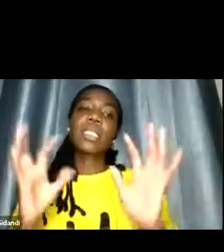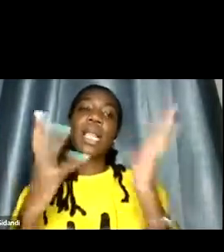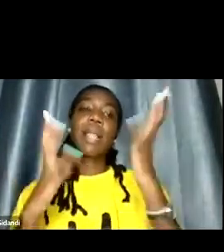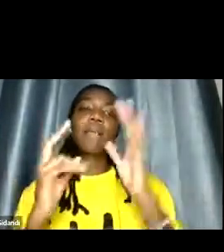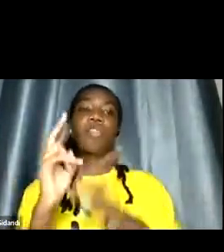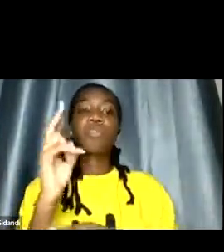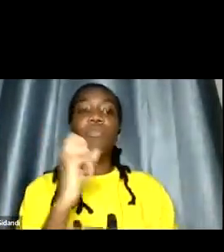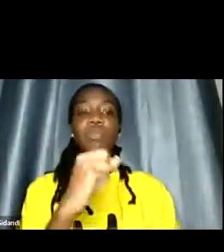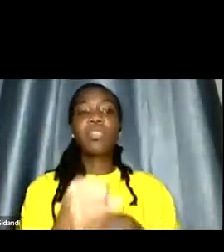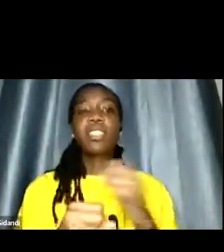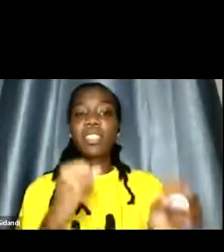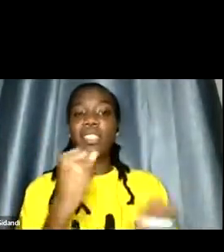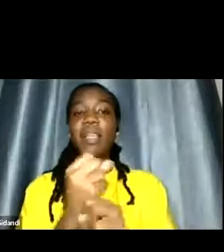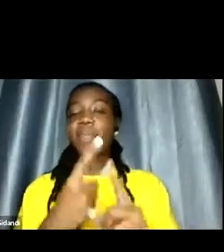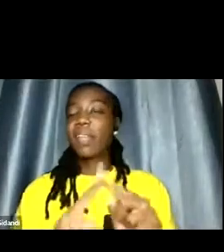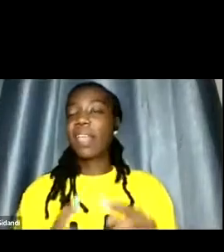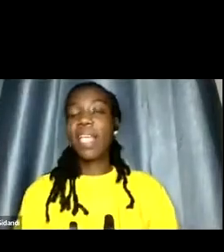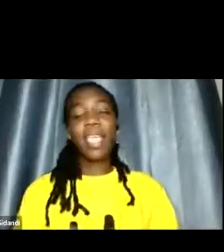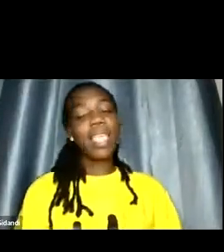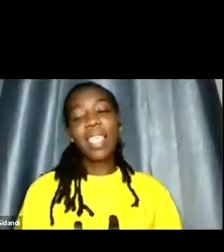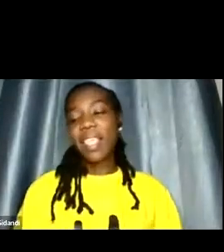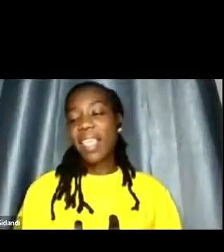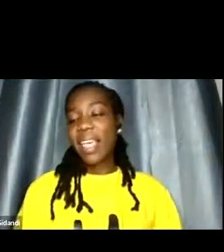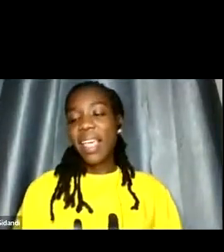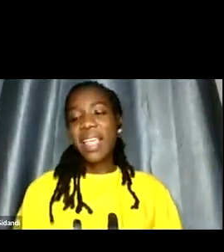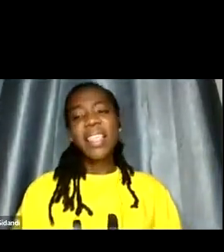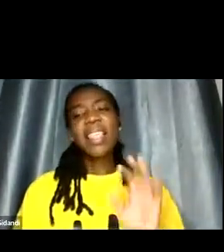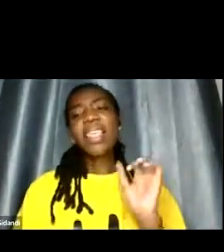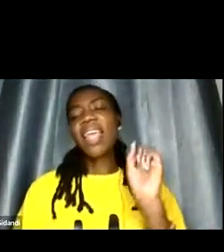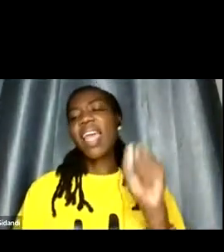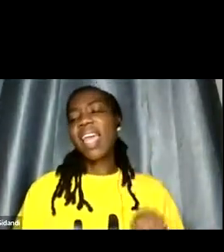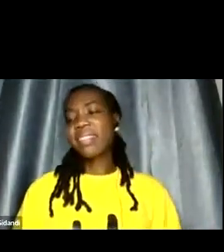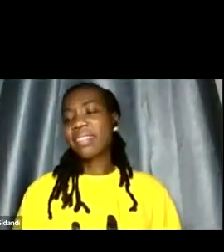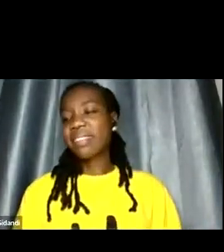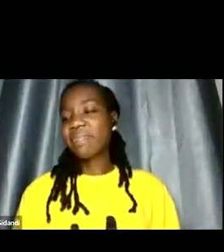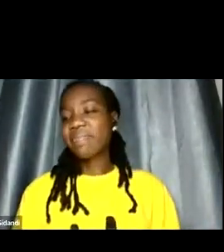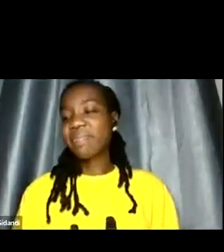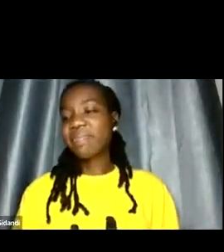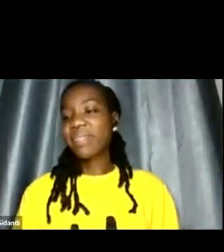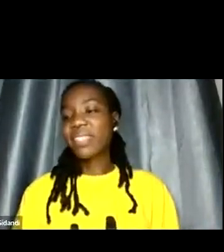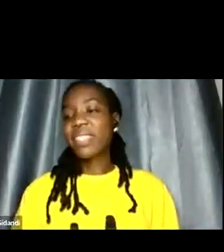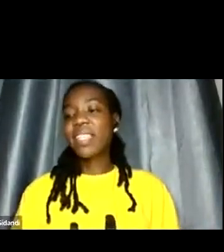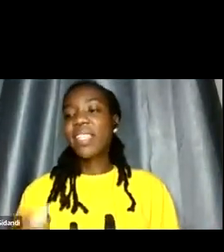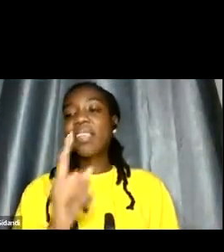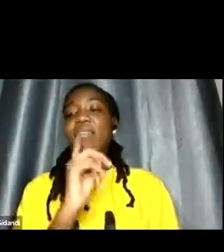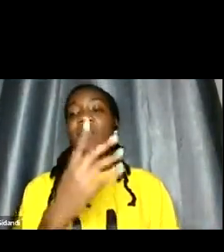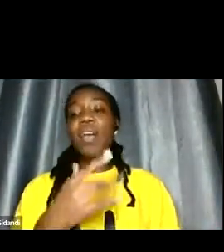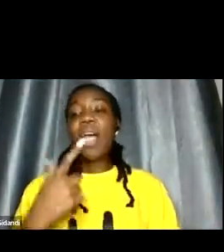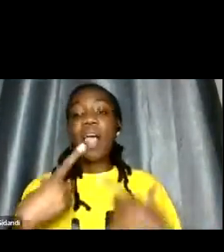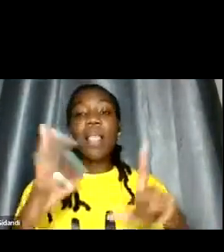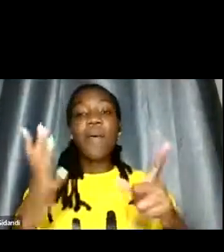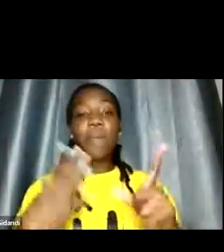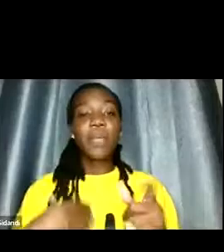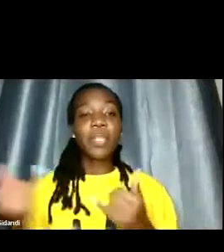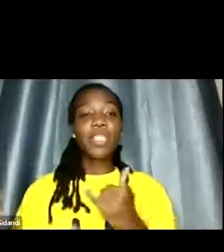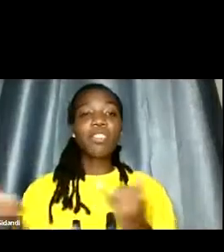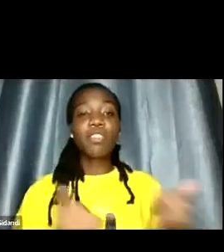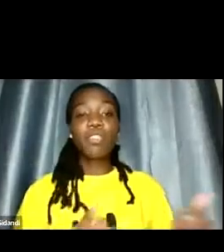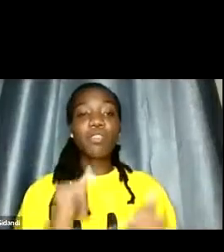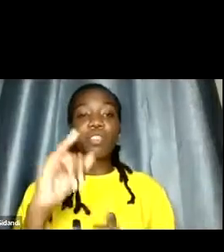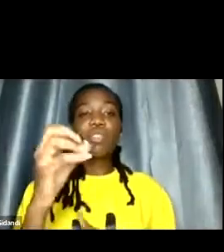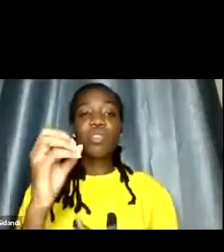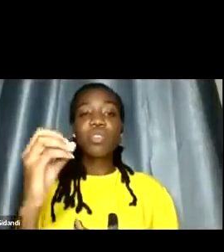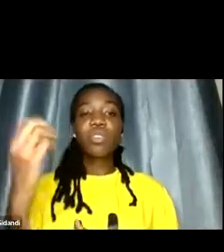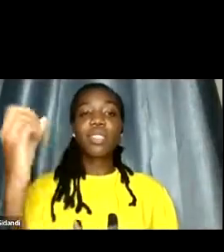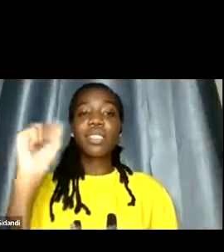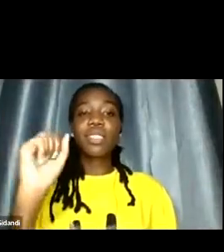I mean, yeah, it's my seconds. Anyway, it is no mean feat. Allow me to introduce Mr. Joseph